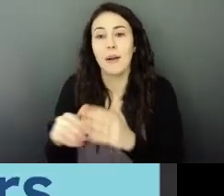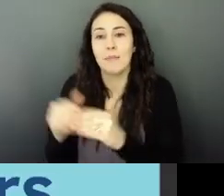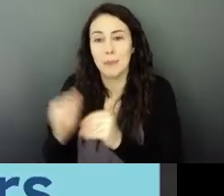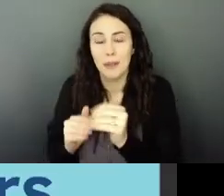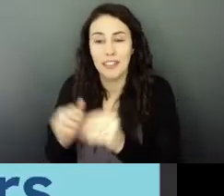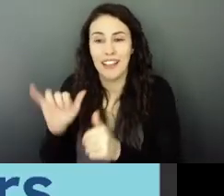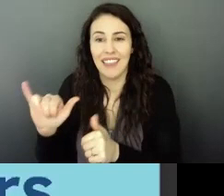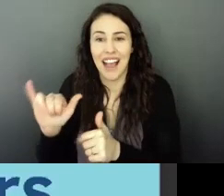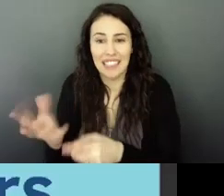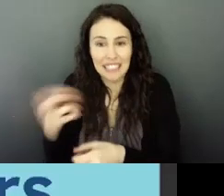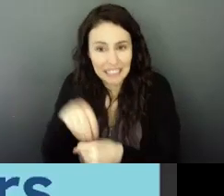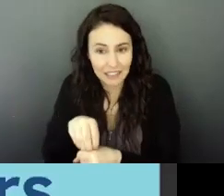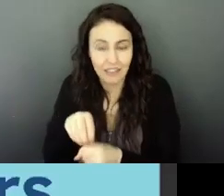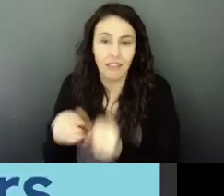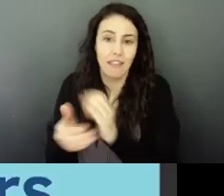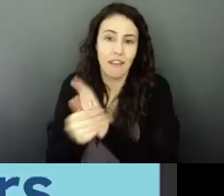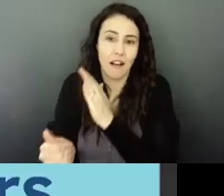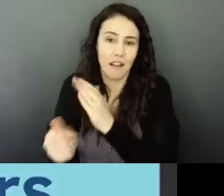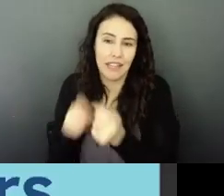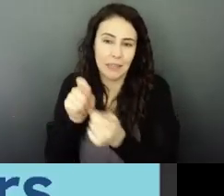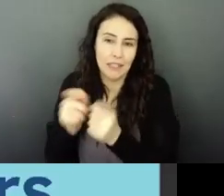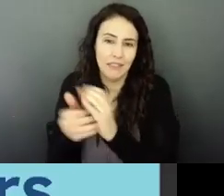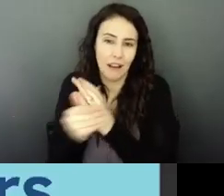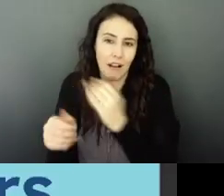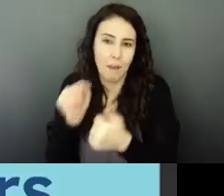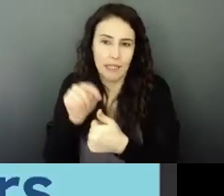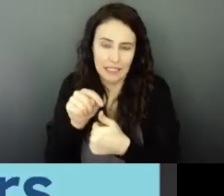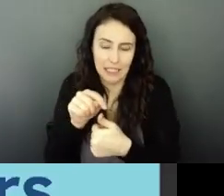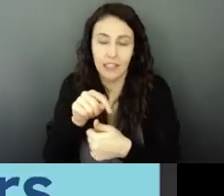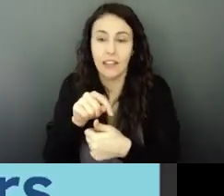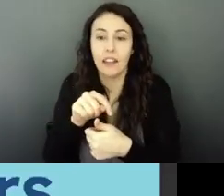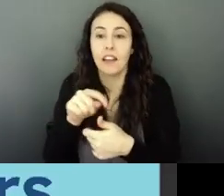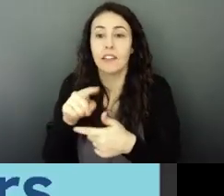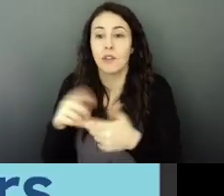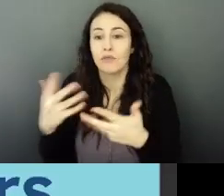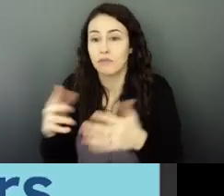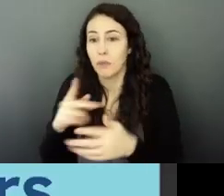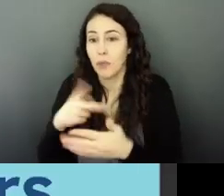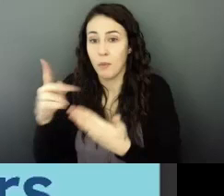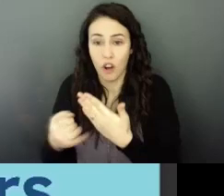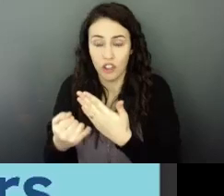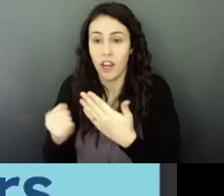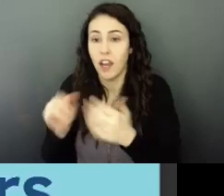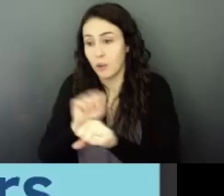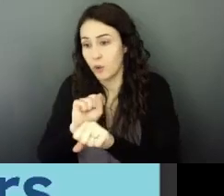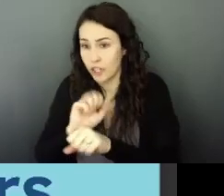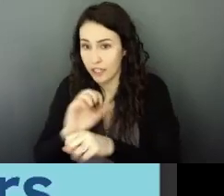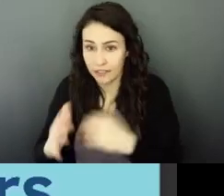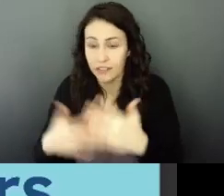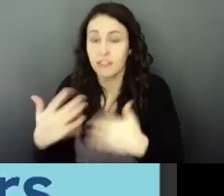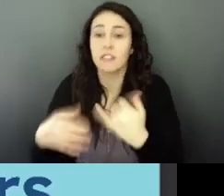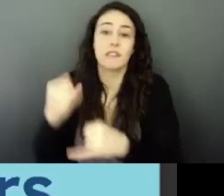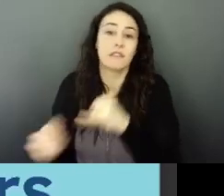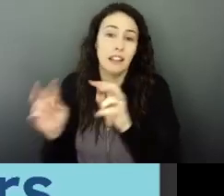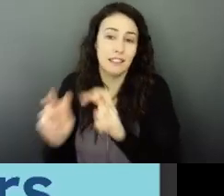competency. So they're building the project and then they go to the final assessment, and they've been working on this. So really